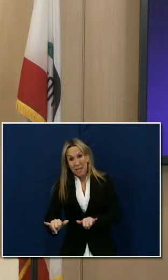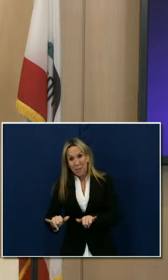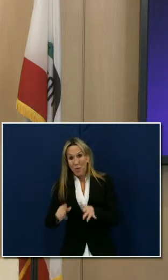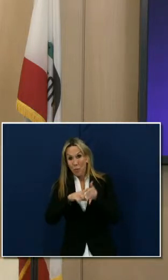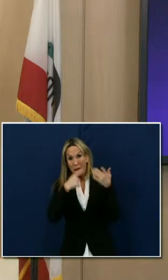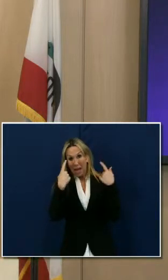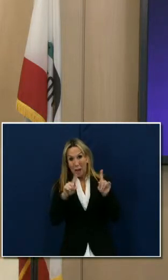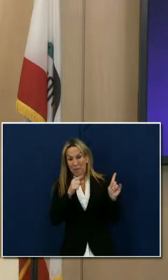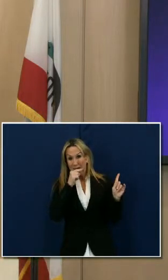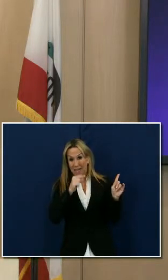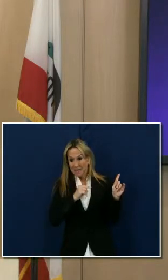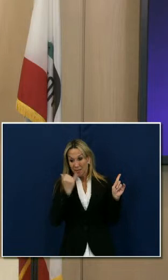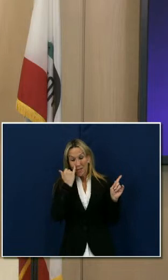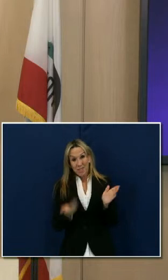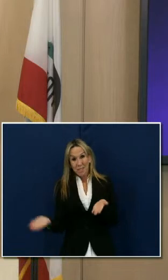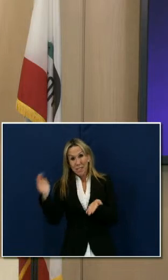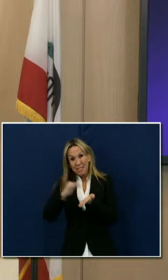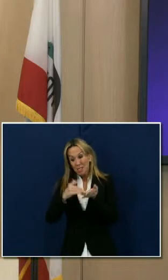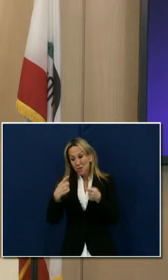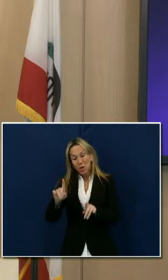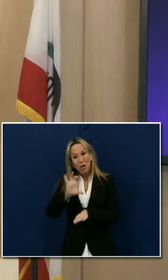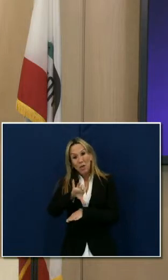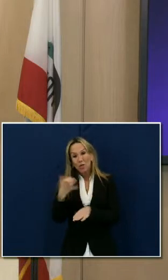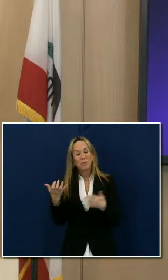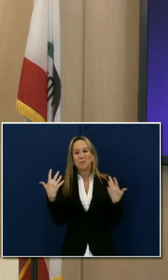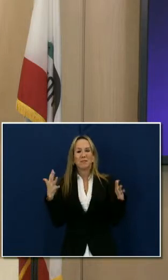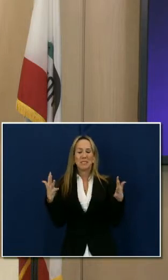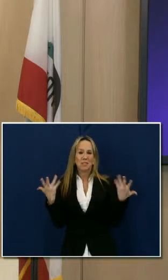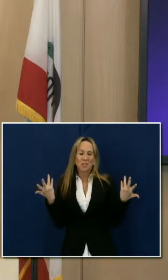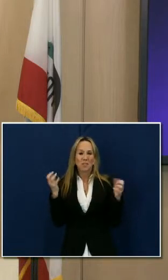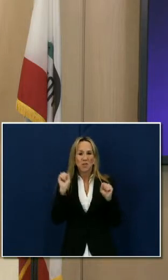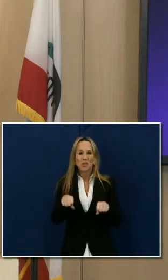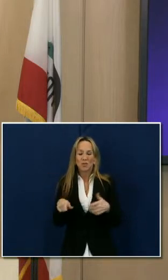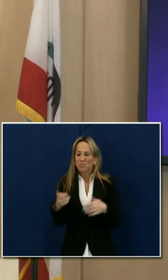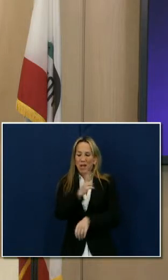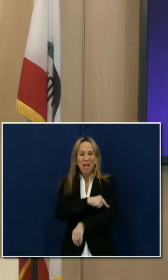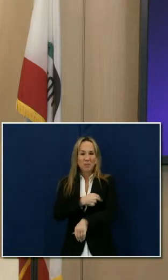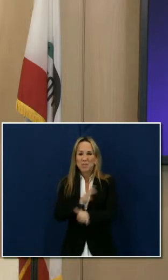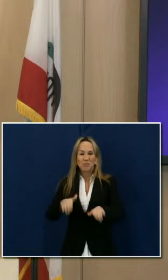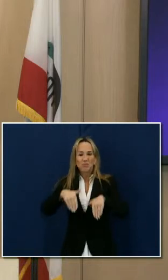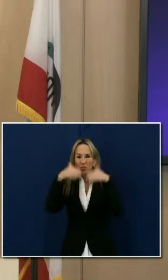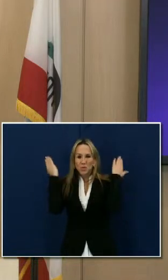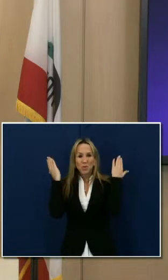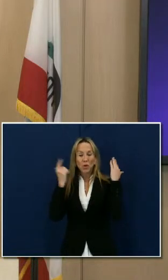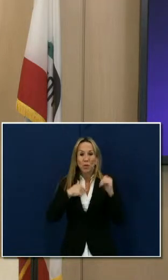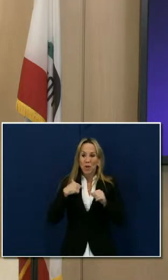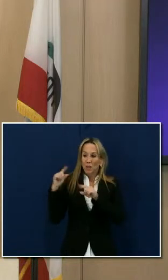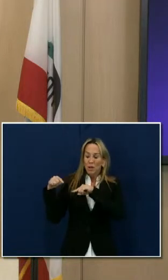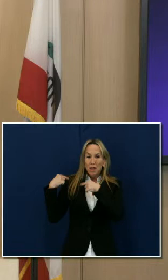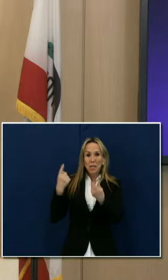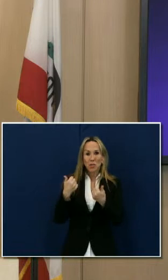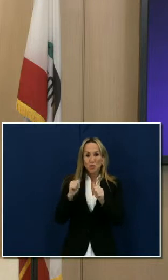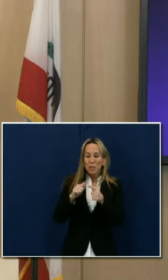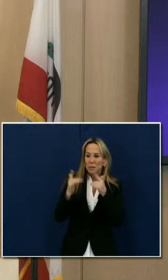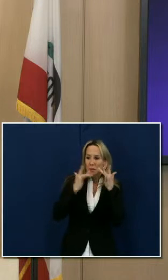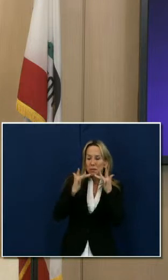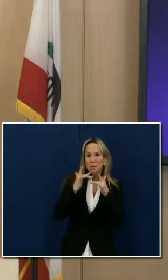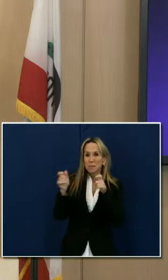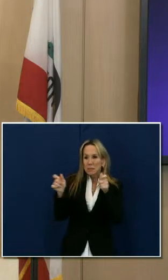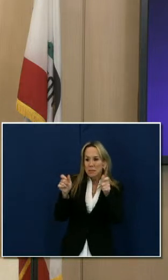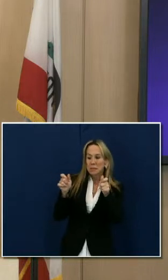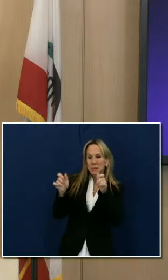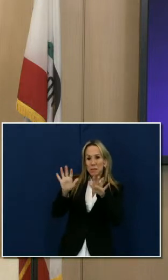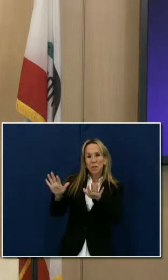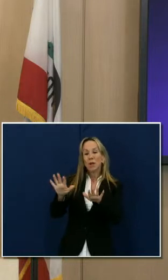resemble those at Thanksgiving, we very well could overwhelm the system that we are holding together on a daily basis. And so we